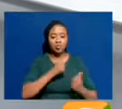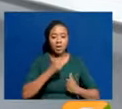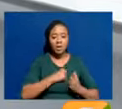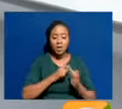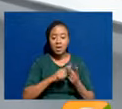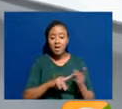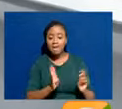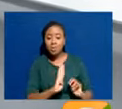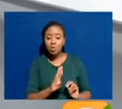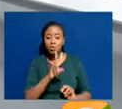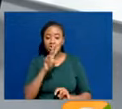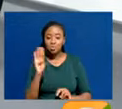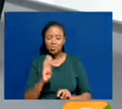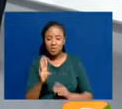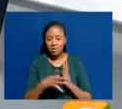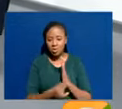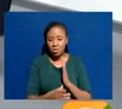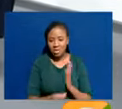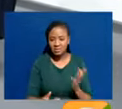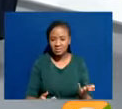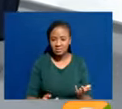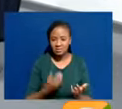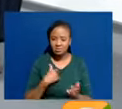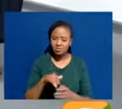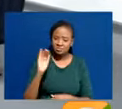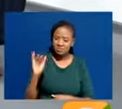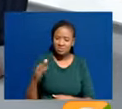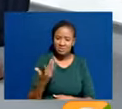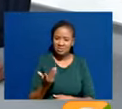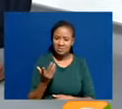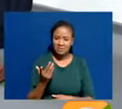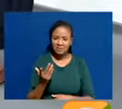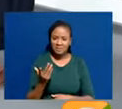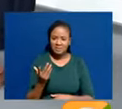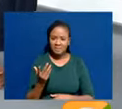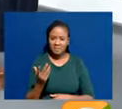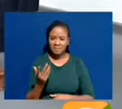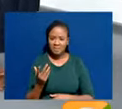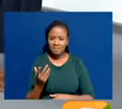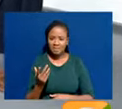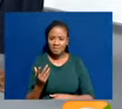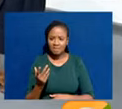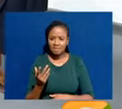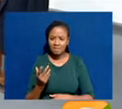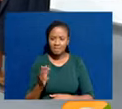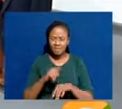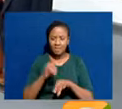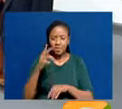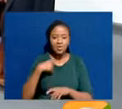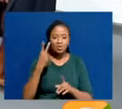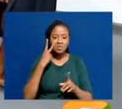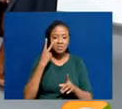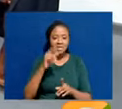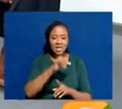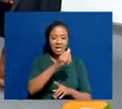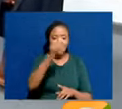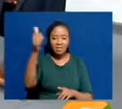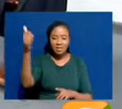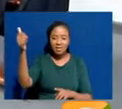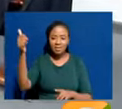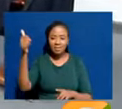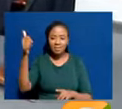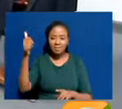billion. And so I asked my brother, Anthony, UNDP came, and I said, look, Tony, you guys, when you look at the averages, we fall down.